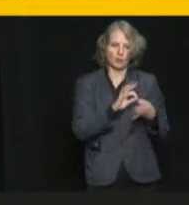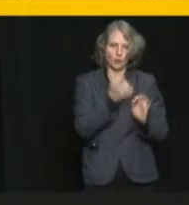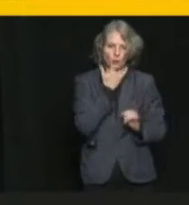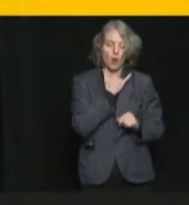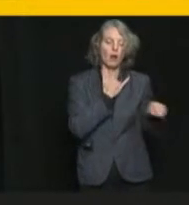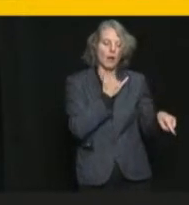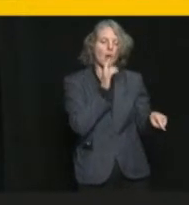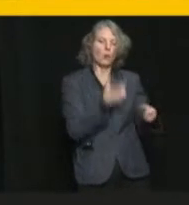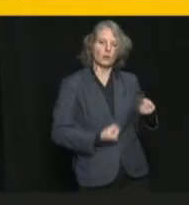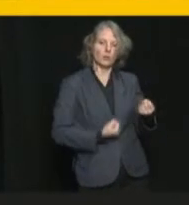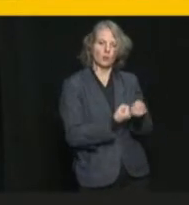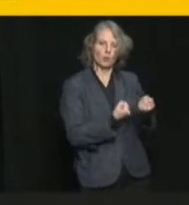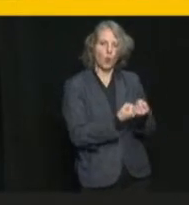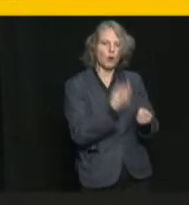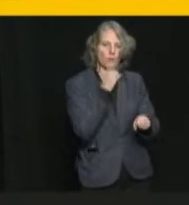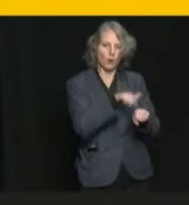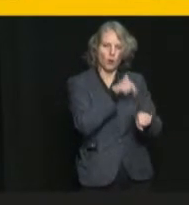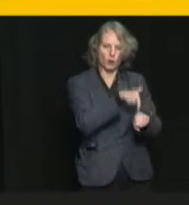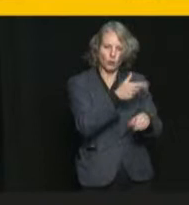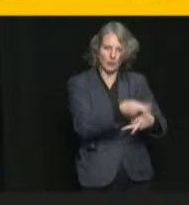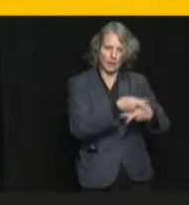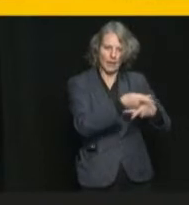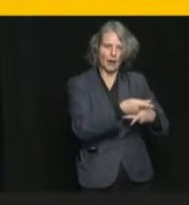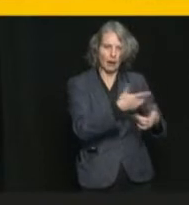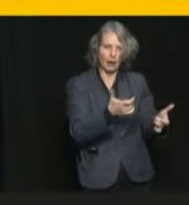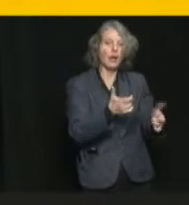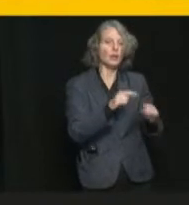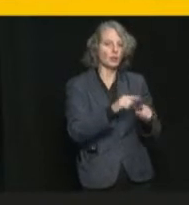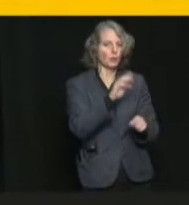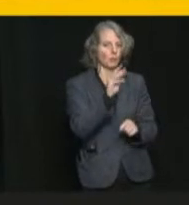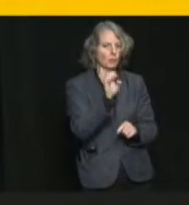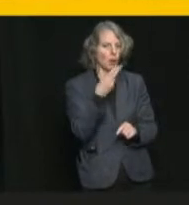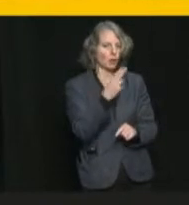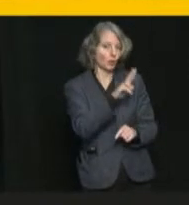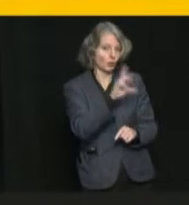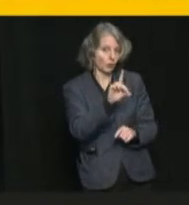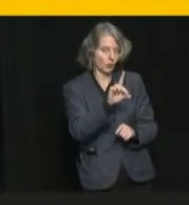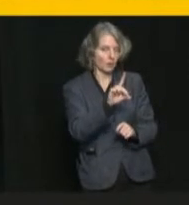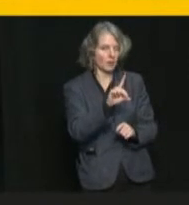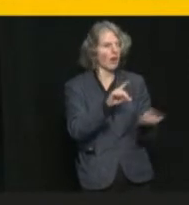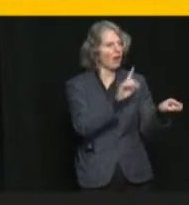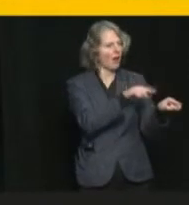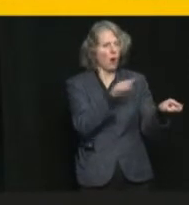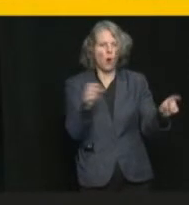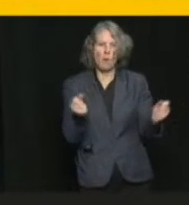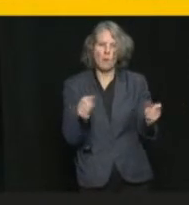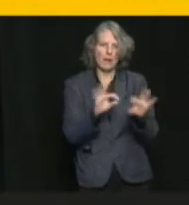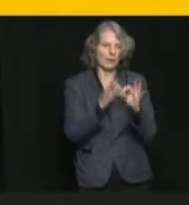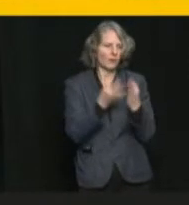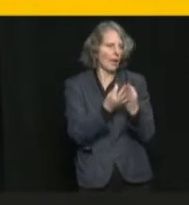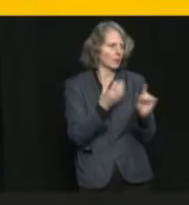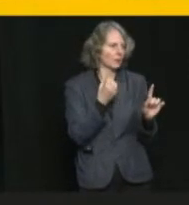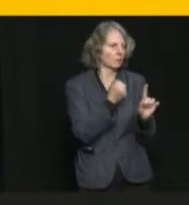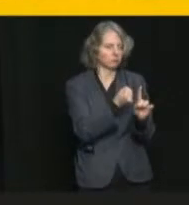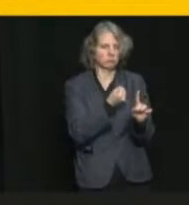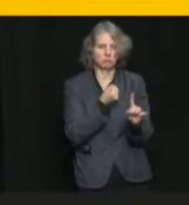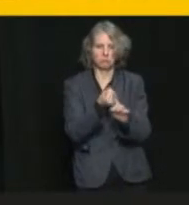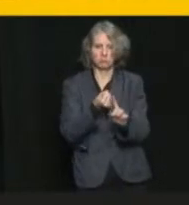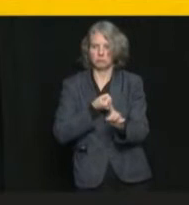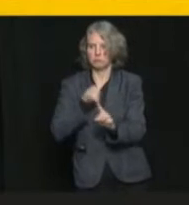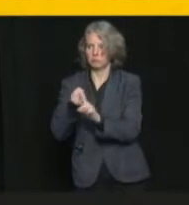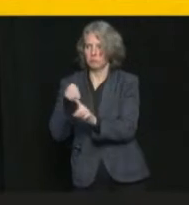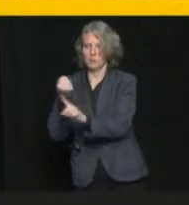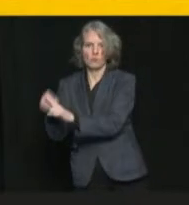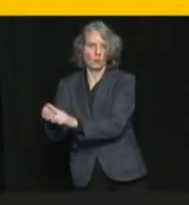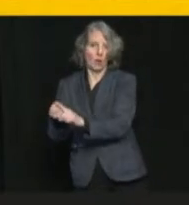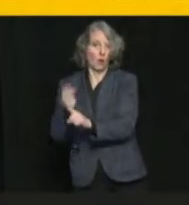until March 31st. Far too many families are facing the heartbreaking realities of what's happening in care